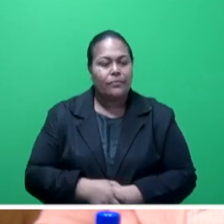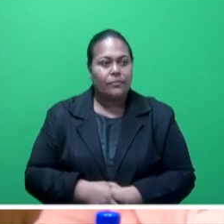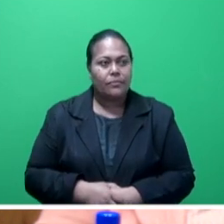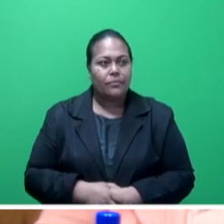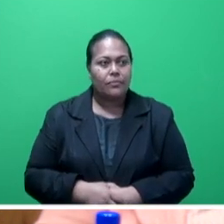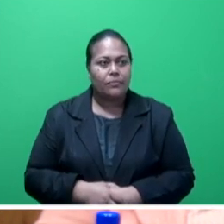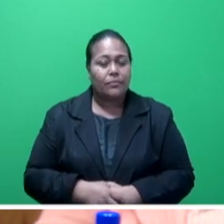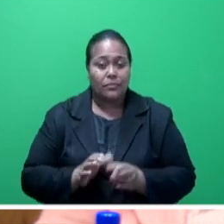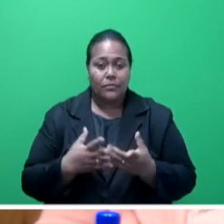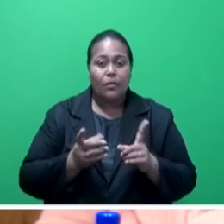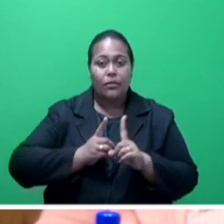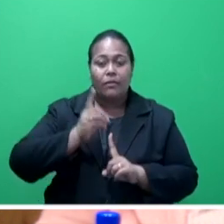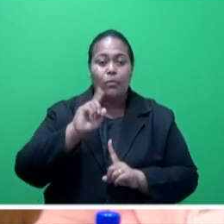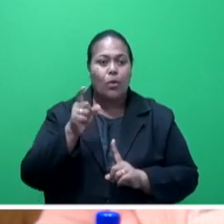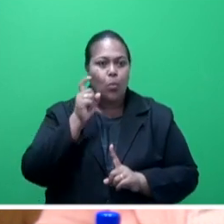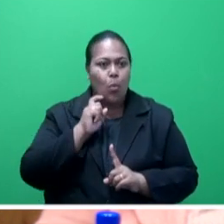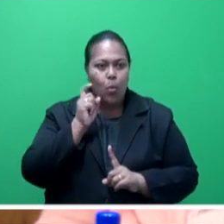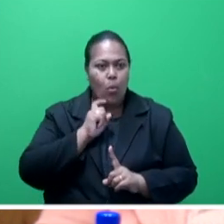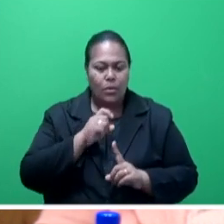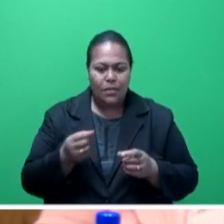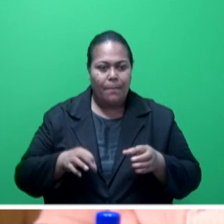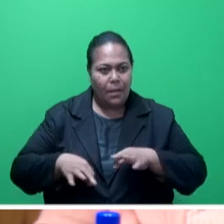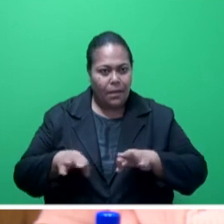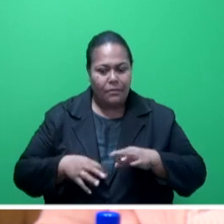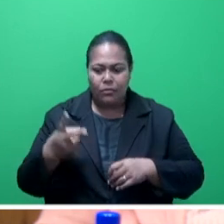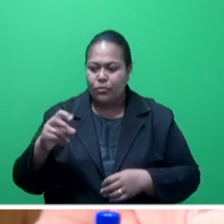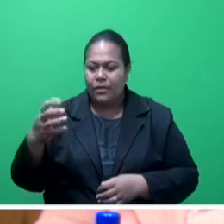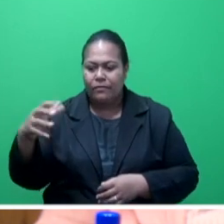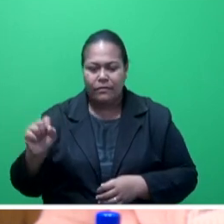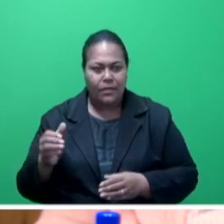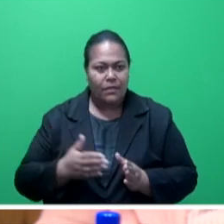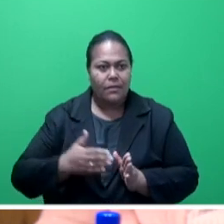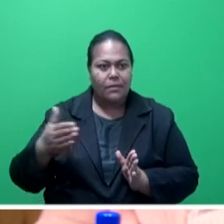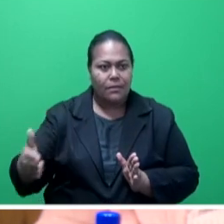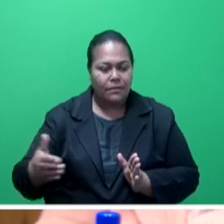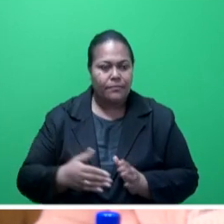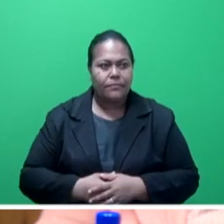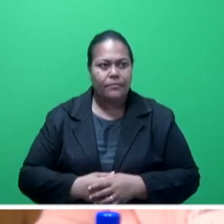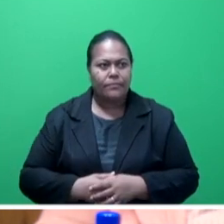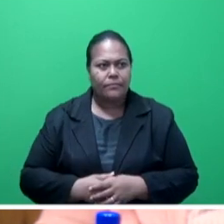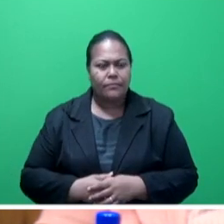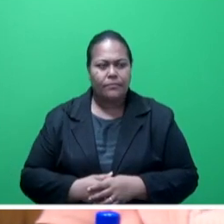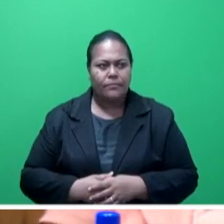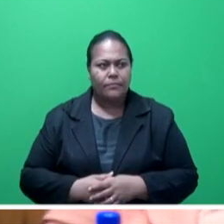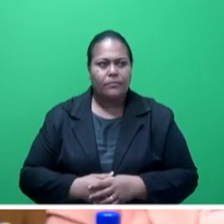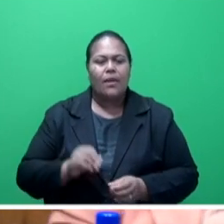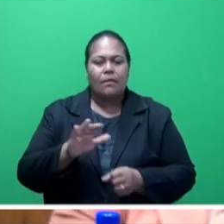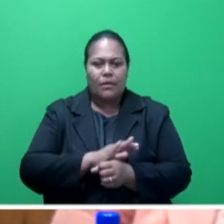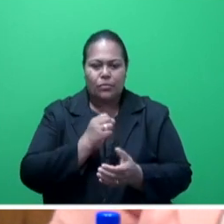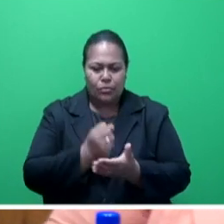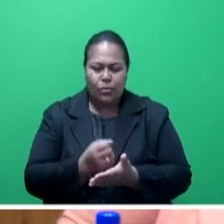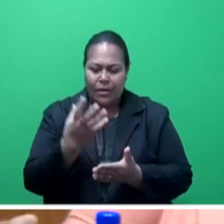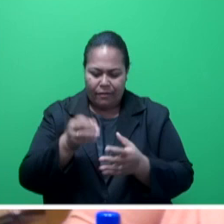now developing its Water Sector Strategy 2050. This will outline Fiji's water sector priority projects and programs